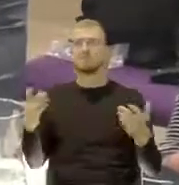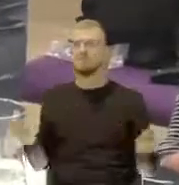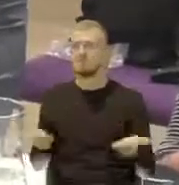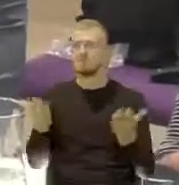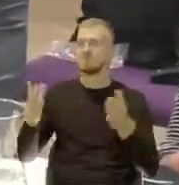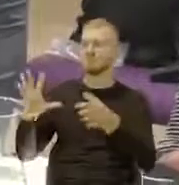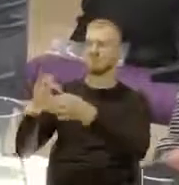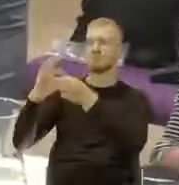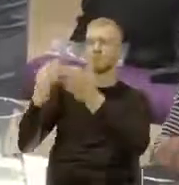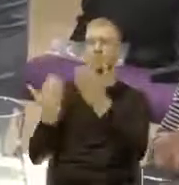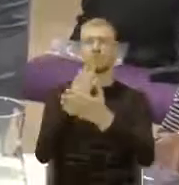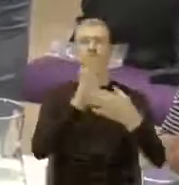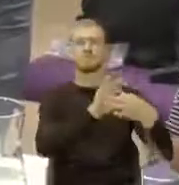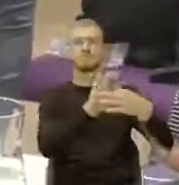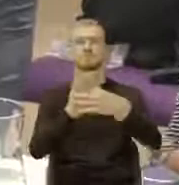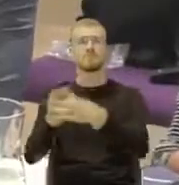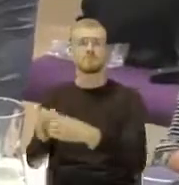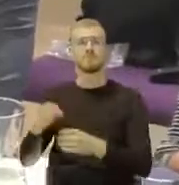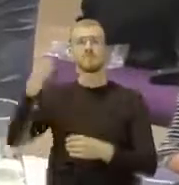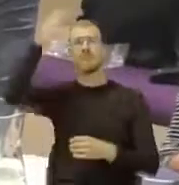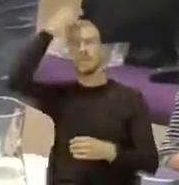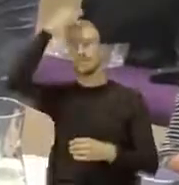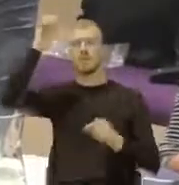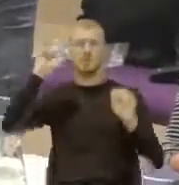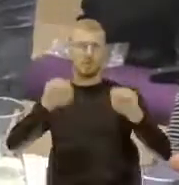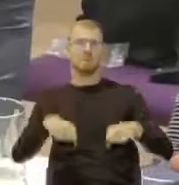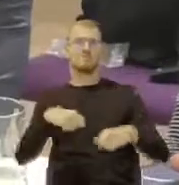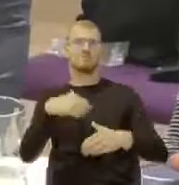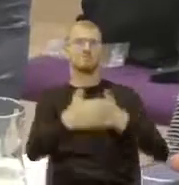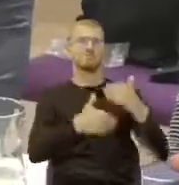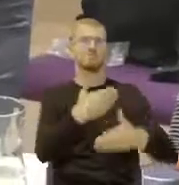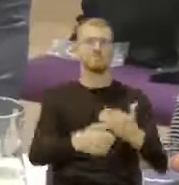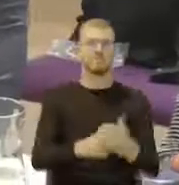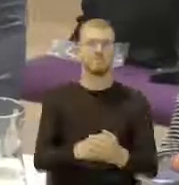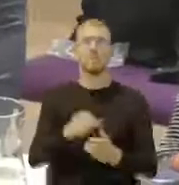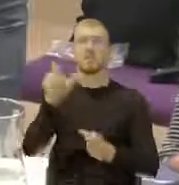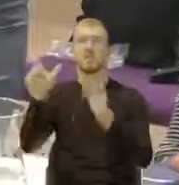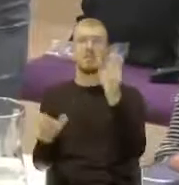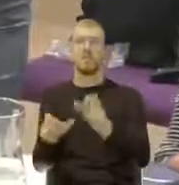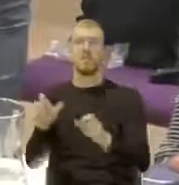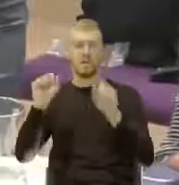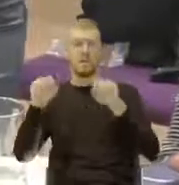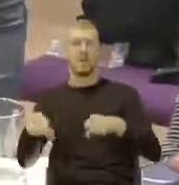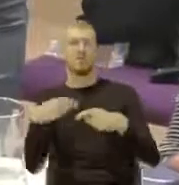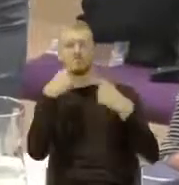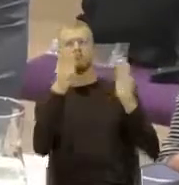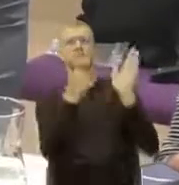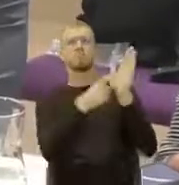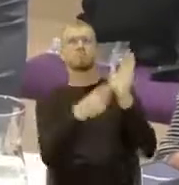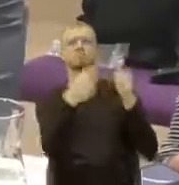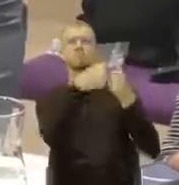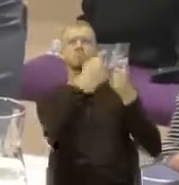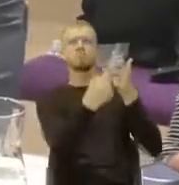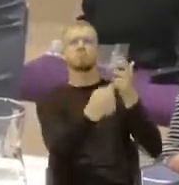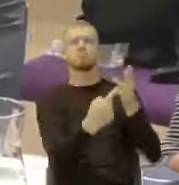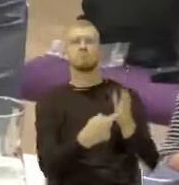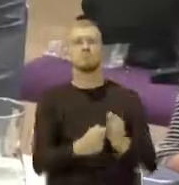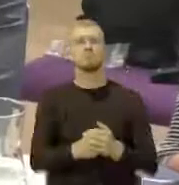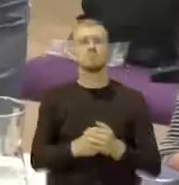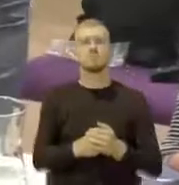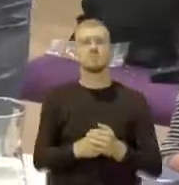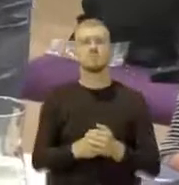truly effective. This means local government is not only a provider or an enabler, but it has to be seen as a guarantor of